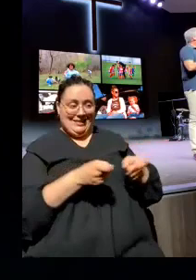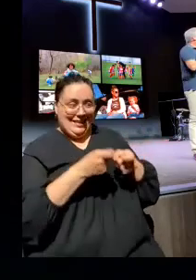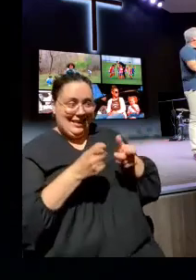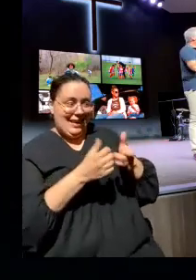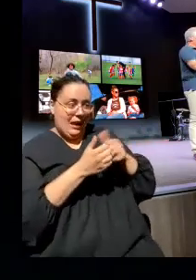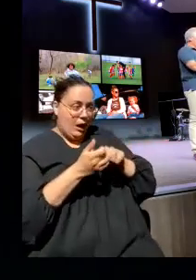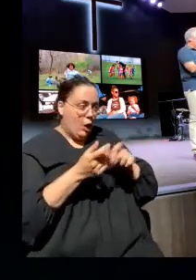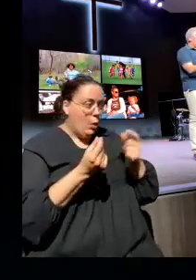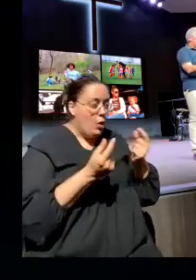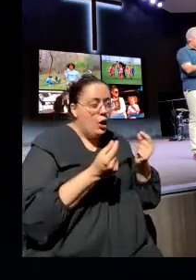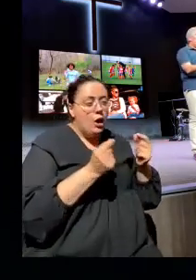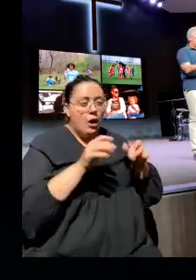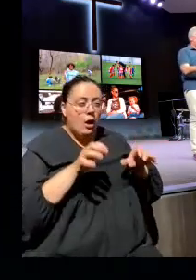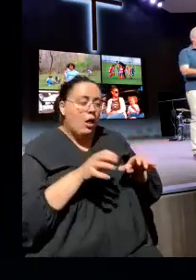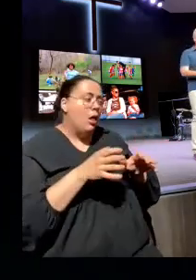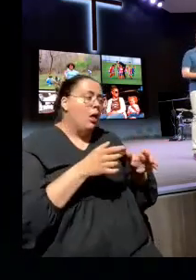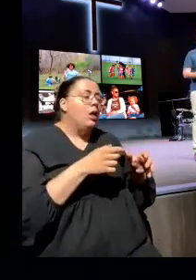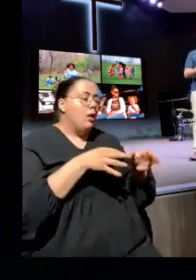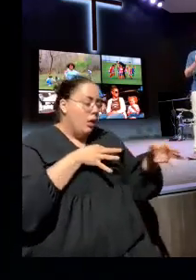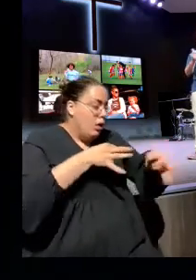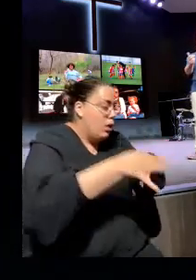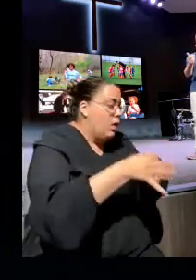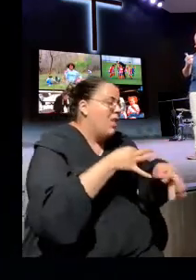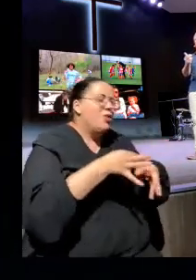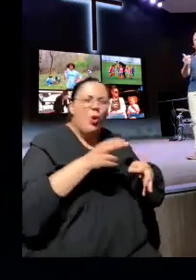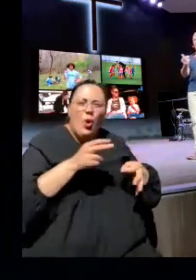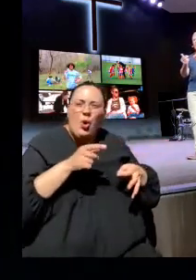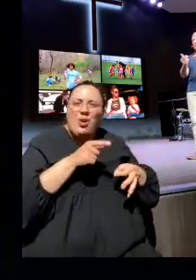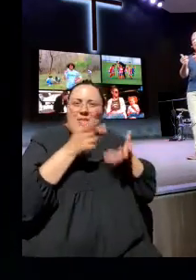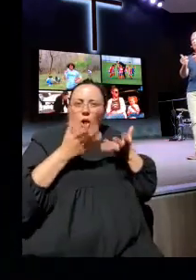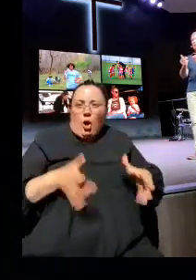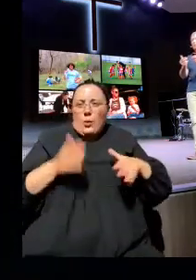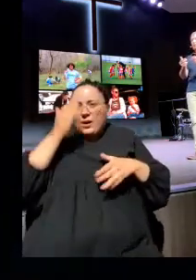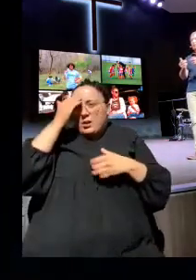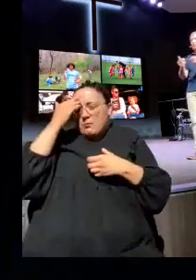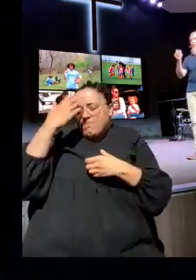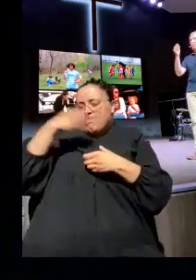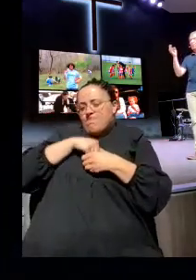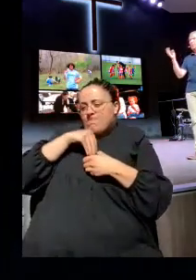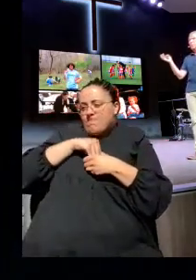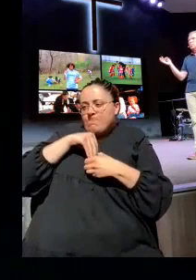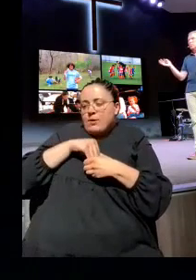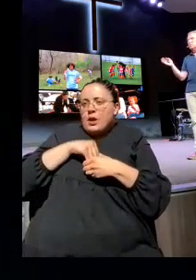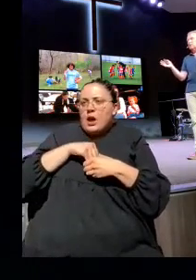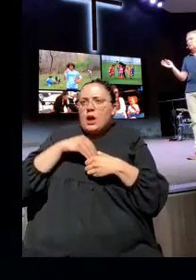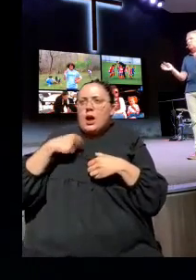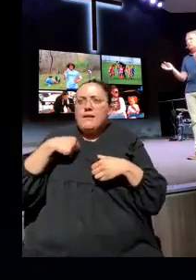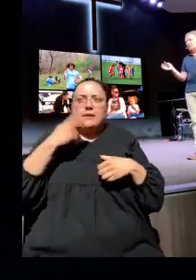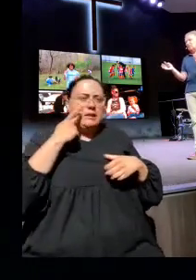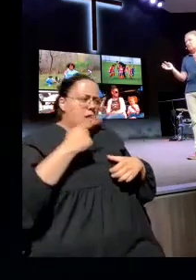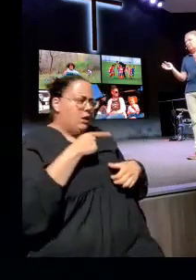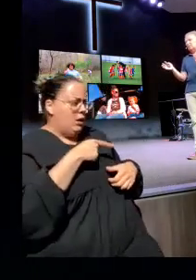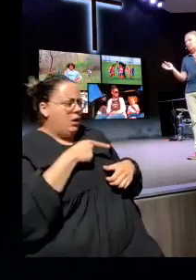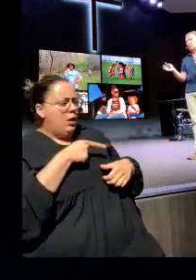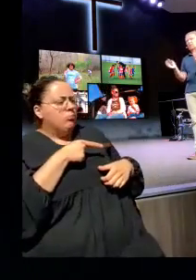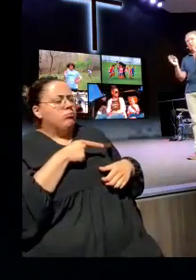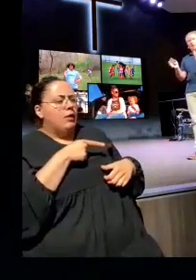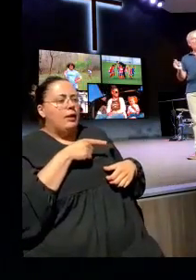I would hear something come out of their mouth. I would watch the way that they would respond to another neighbor, and I'd think, where in the world did they learn that